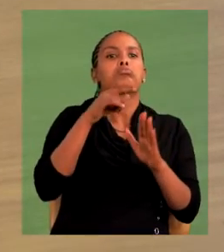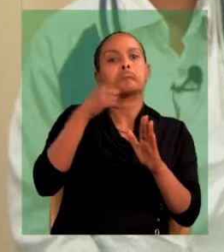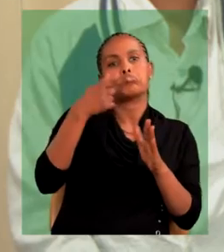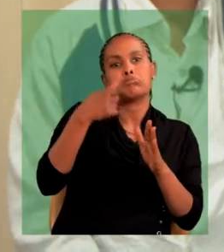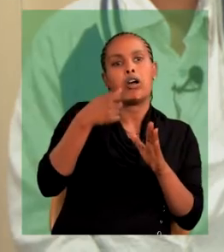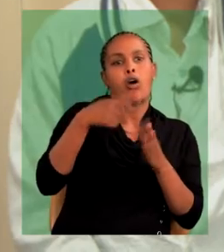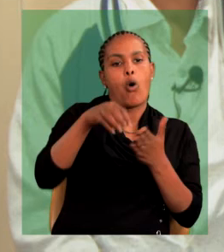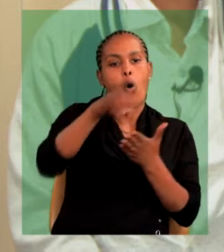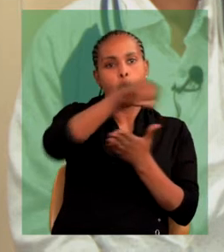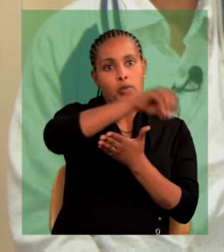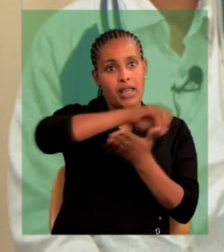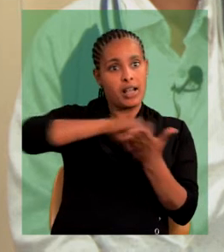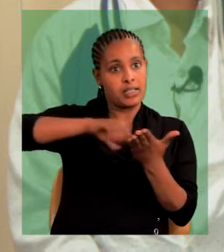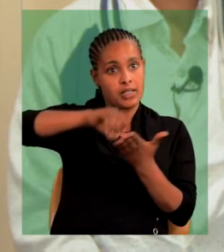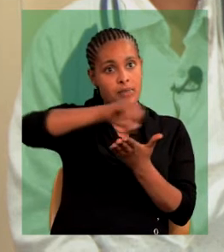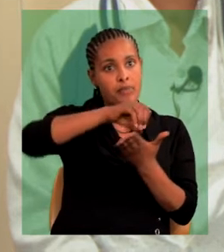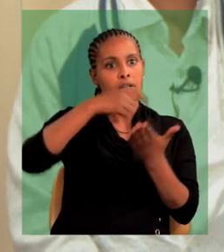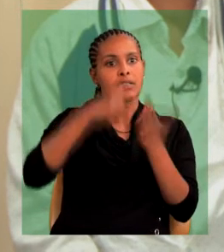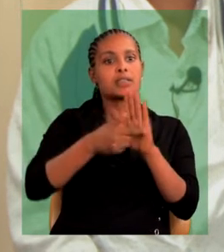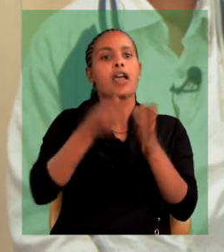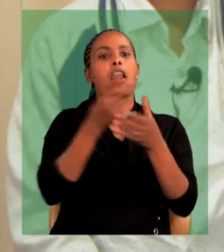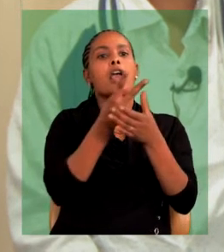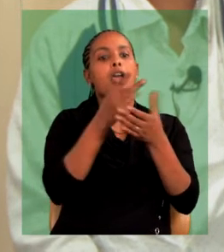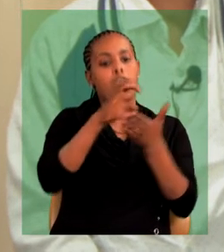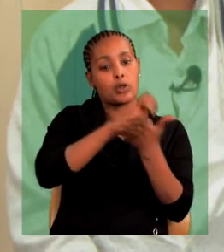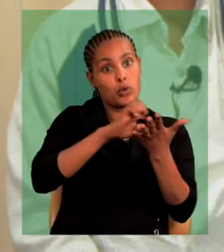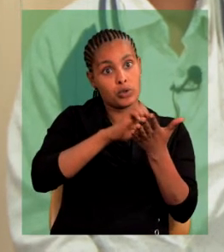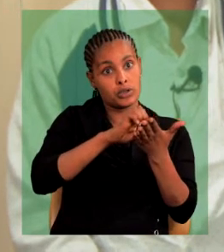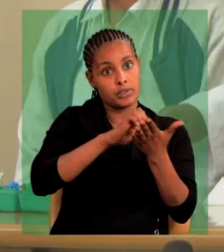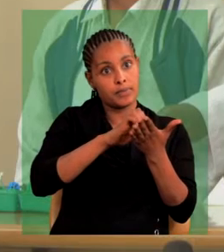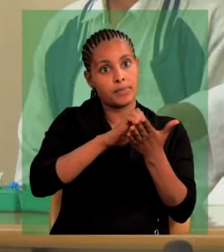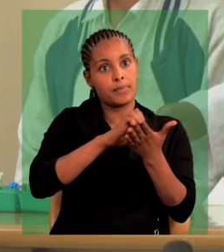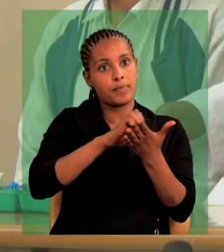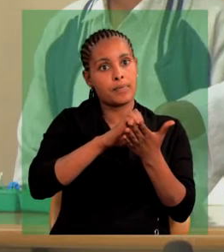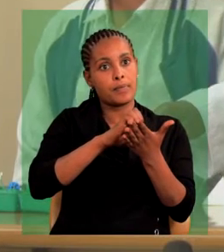orbitals. These electrons,